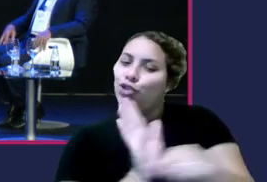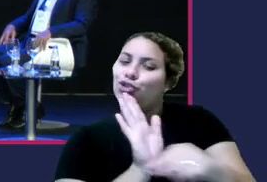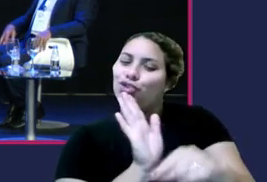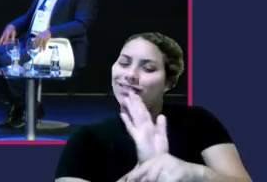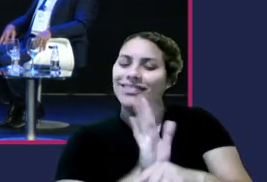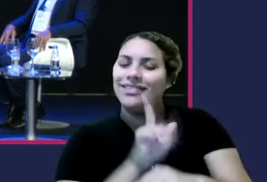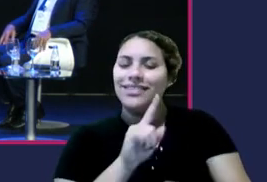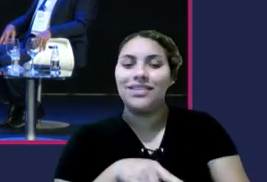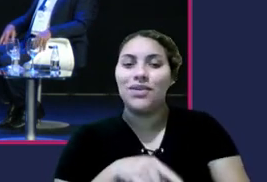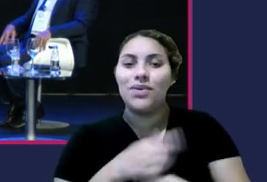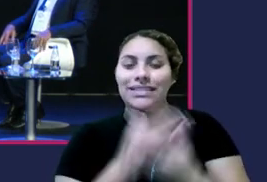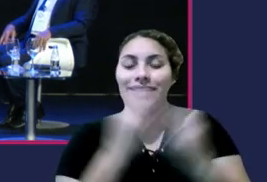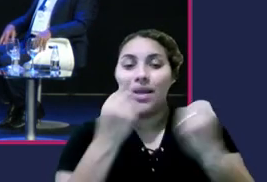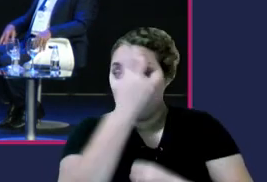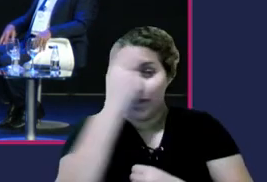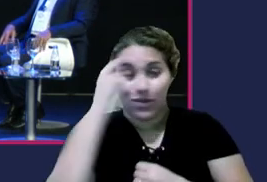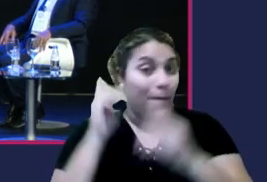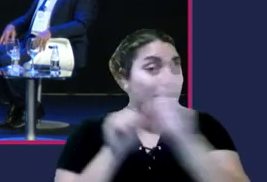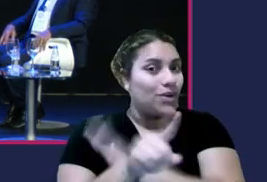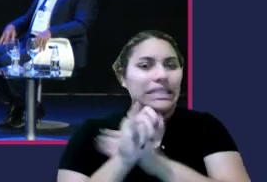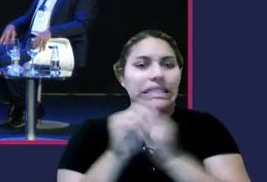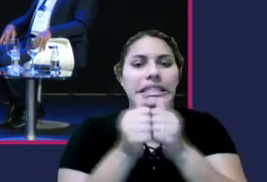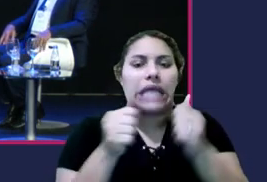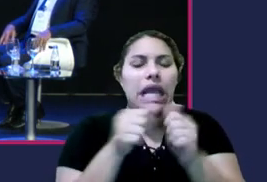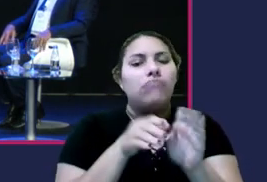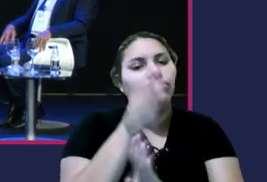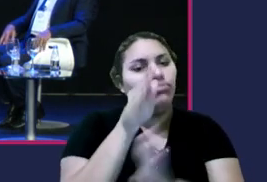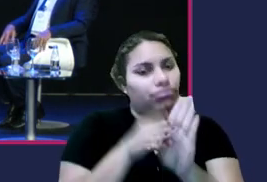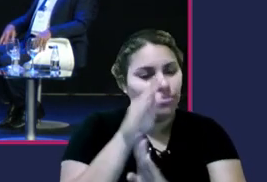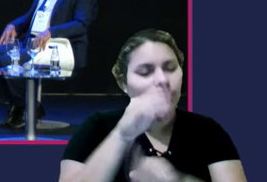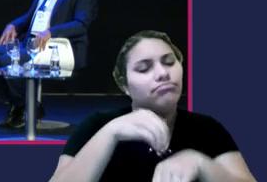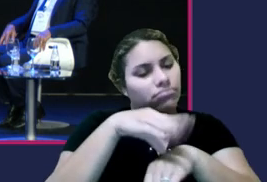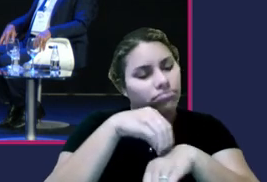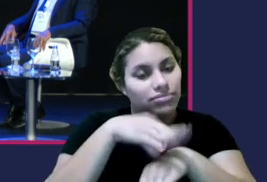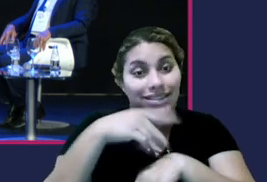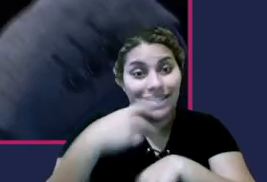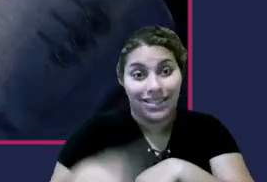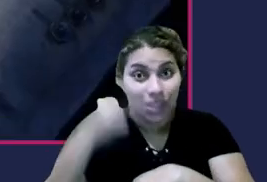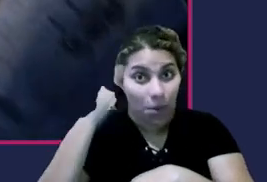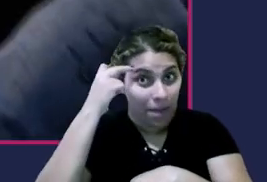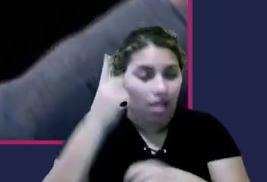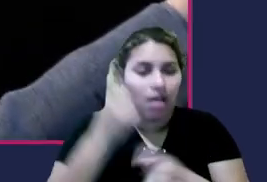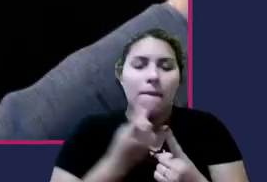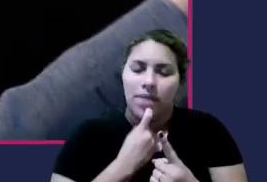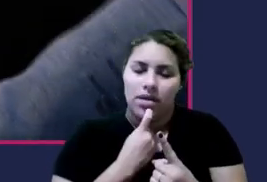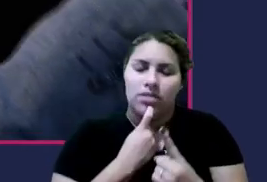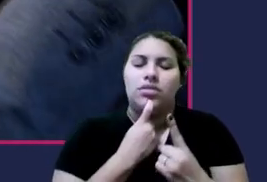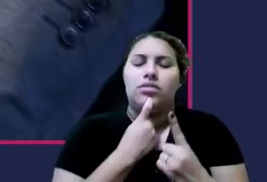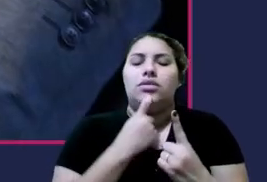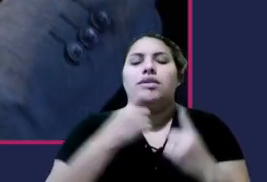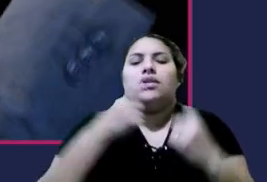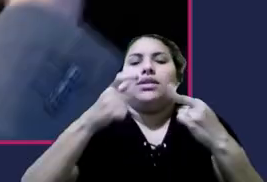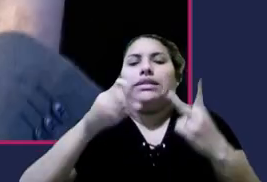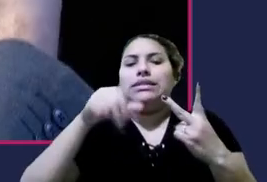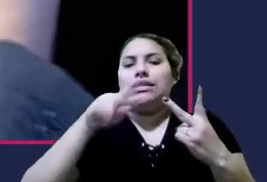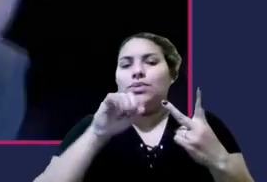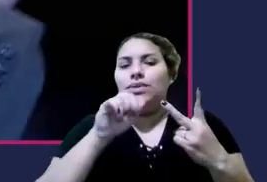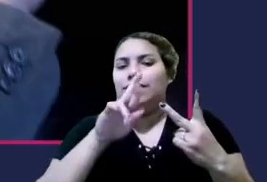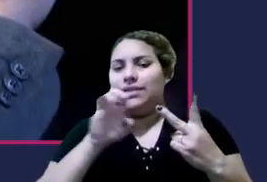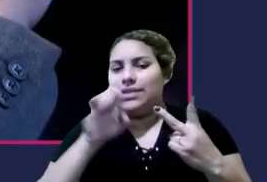I'm just going to help, okay? So that the person who asked can get some